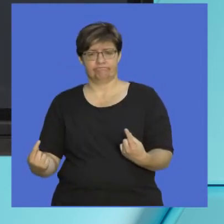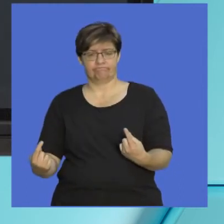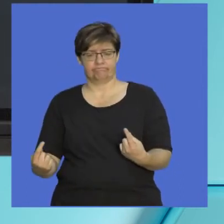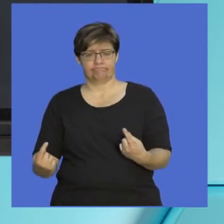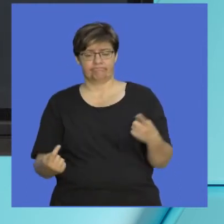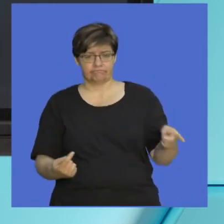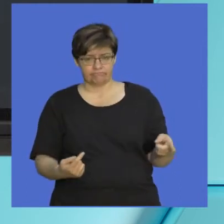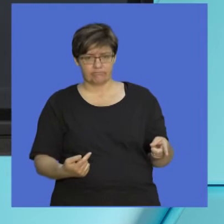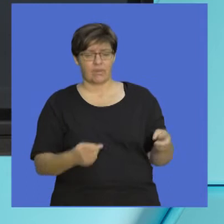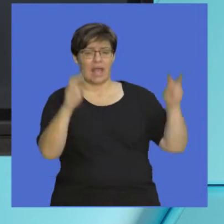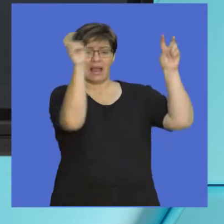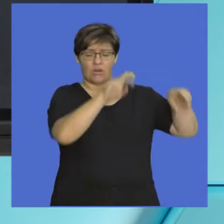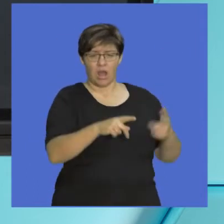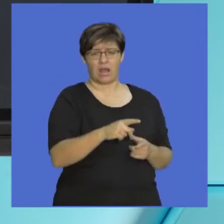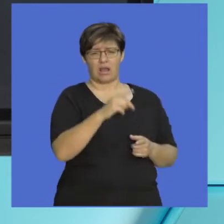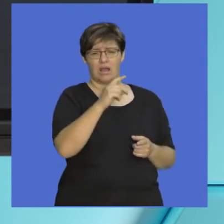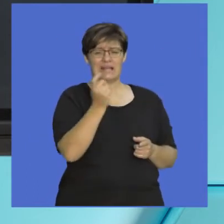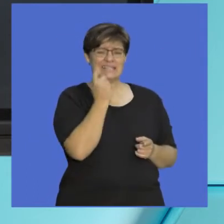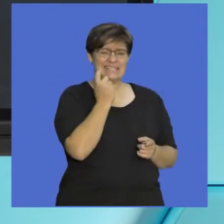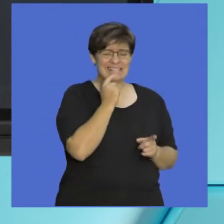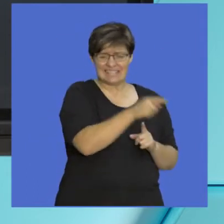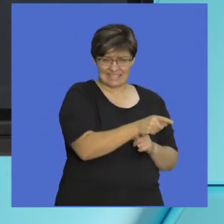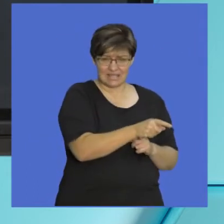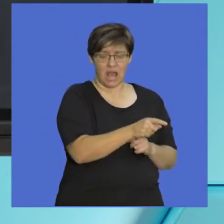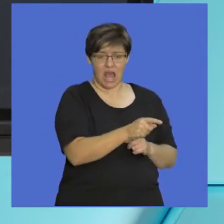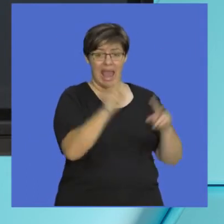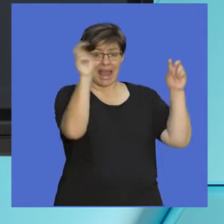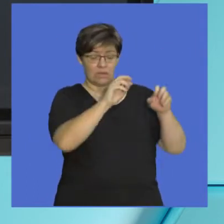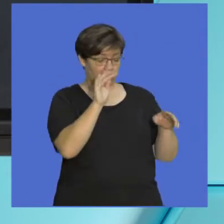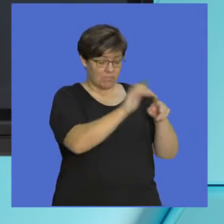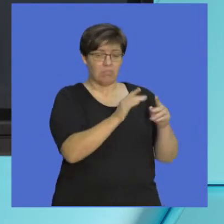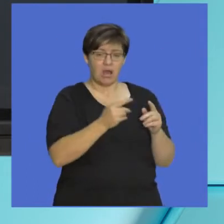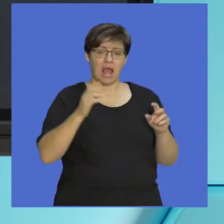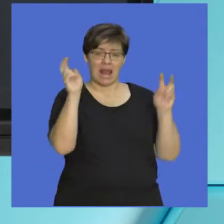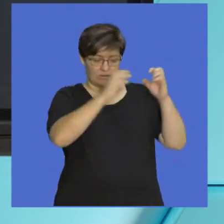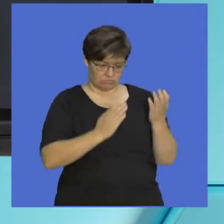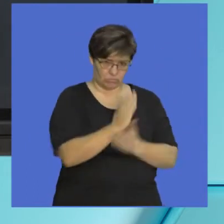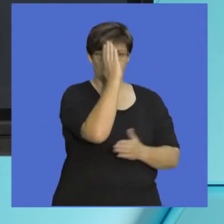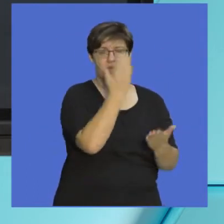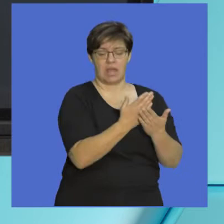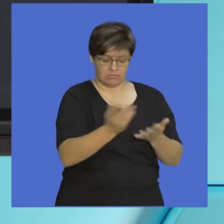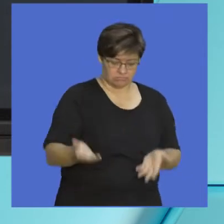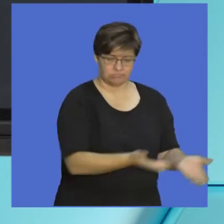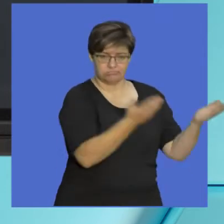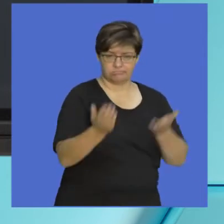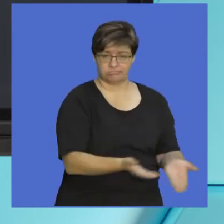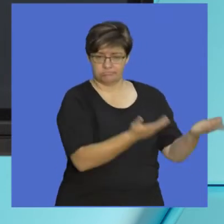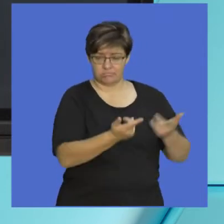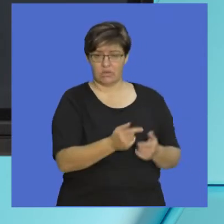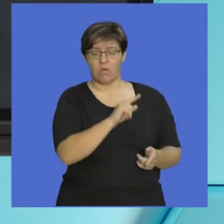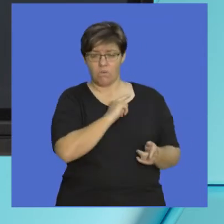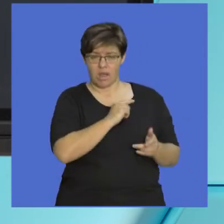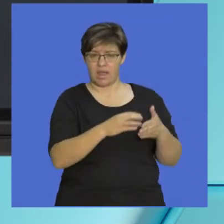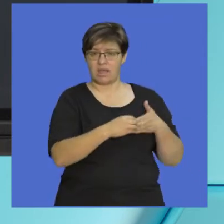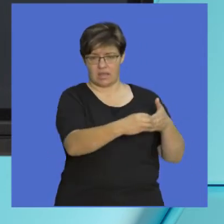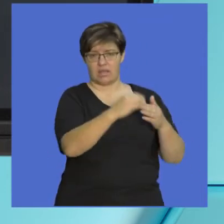While electrical conductors, that's your nichrome wire, your copper wire, as you would establish when we use the simulation, we always use the copper wire.